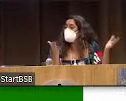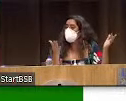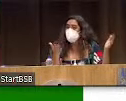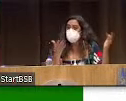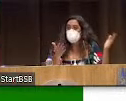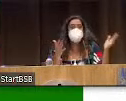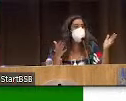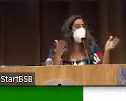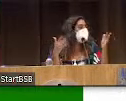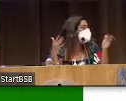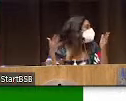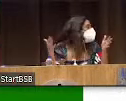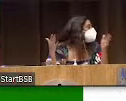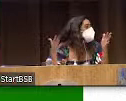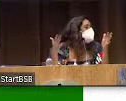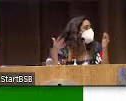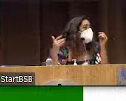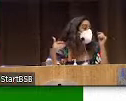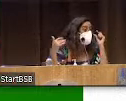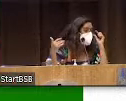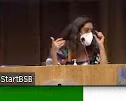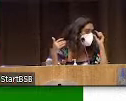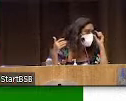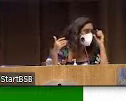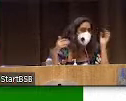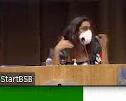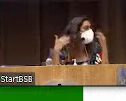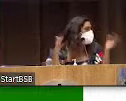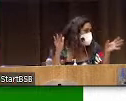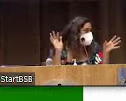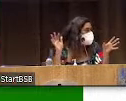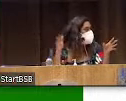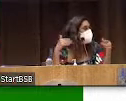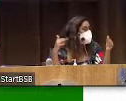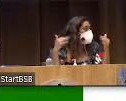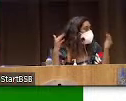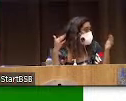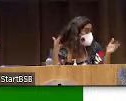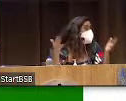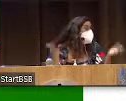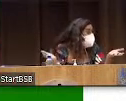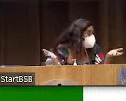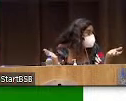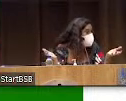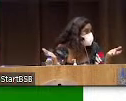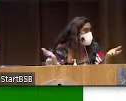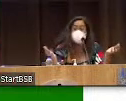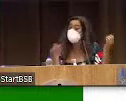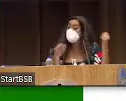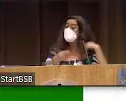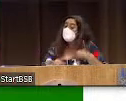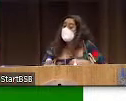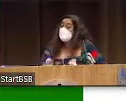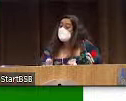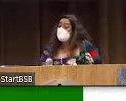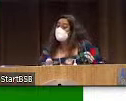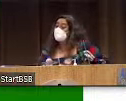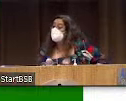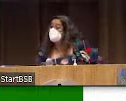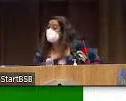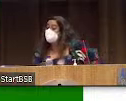is, in fact, this low COVID are about patients that had